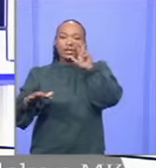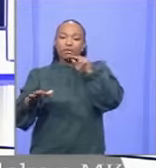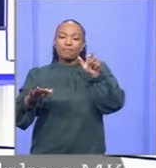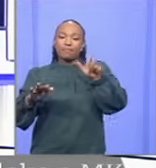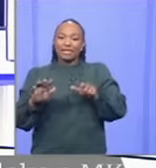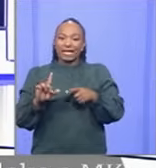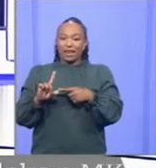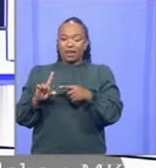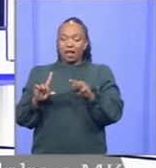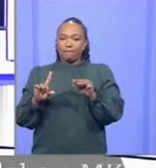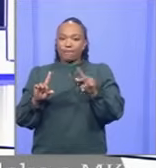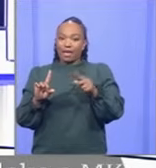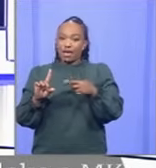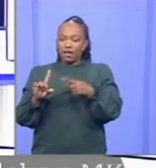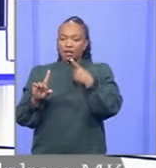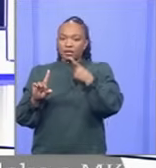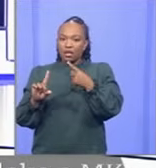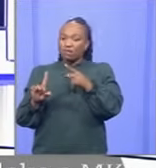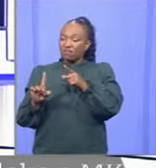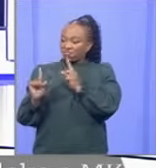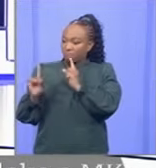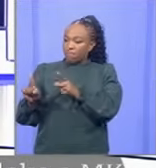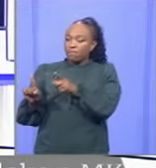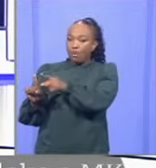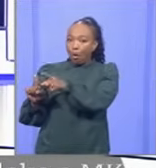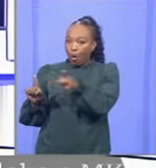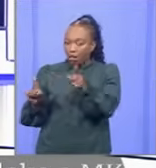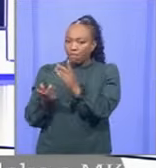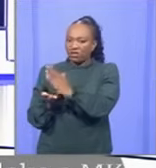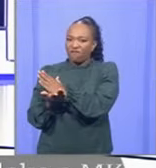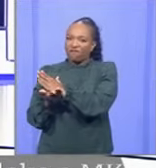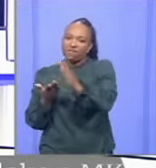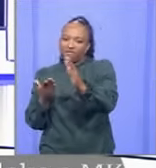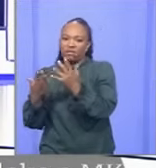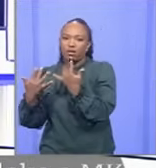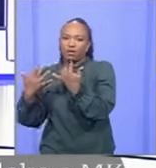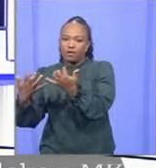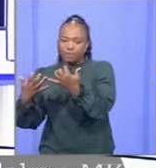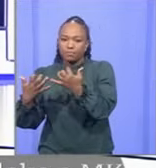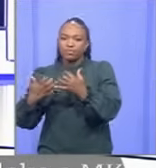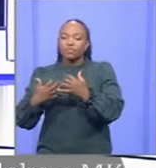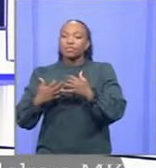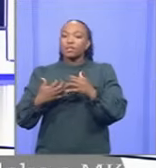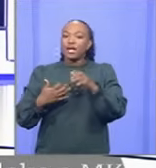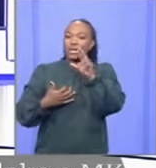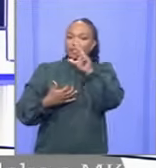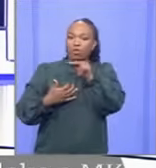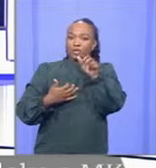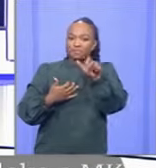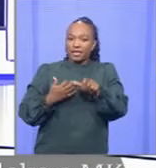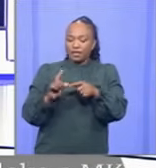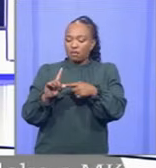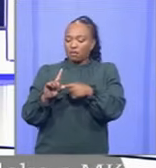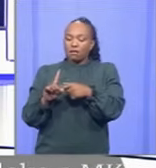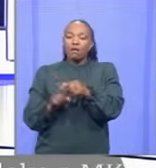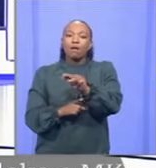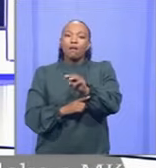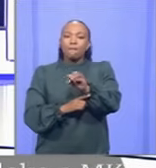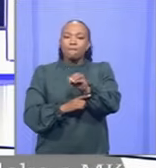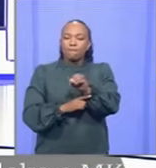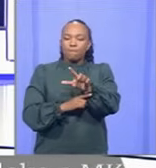MK a laelago maloko ao go tlošwa parlamenteng. Moleledi wa parlamente Moloto Mothapo o re mospikara o